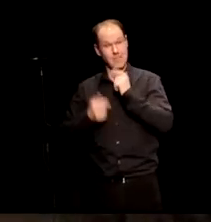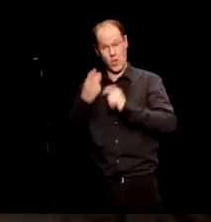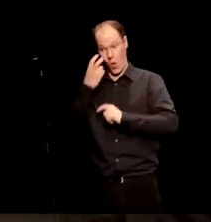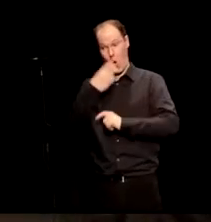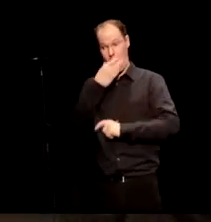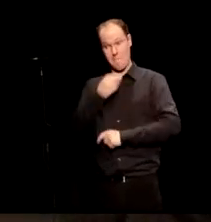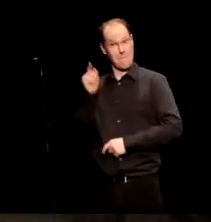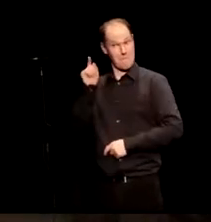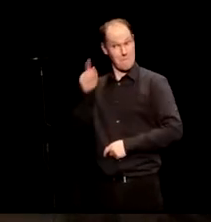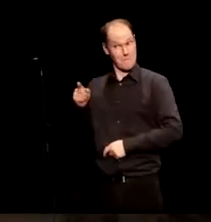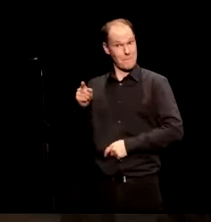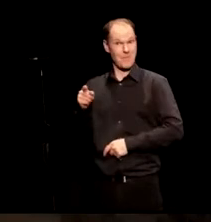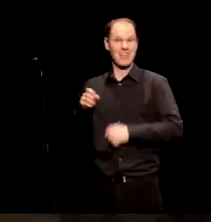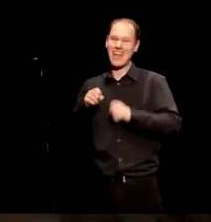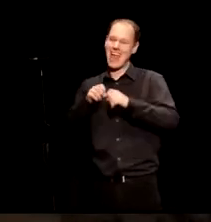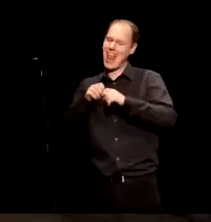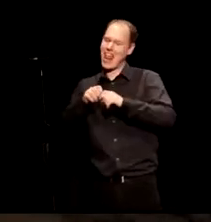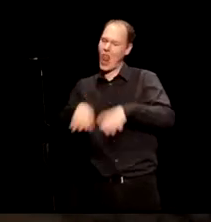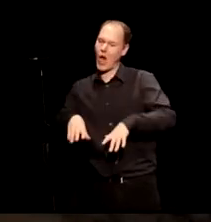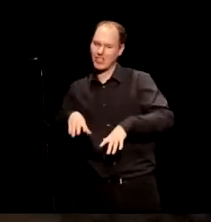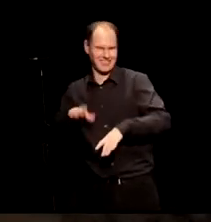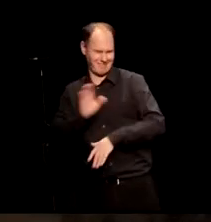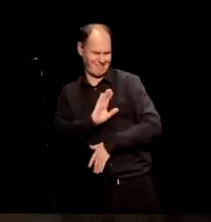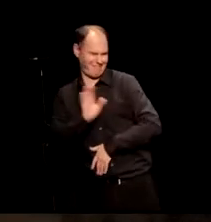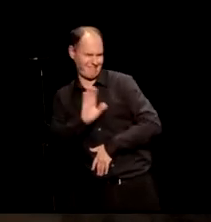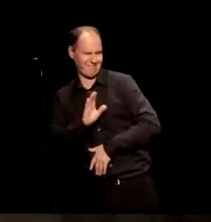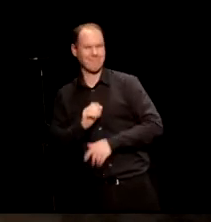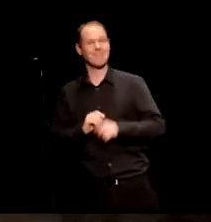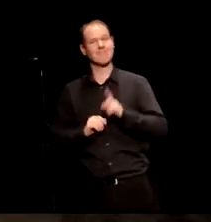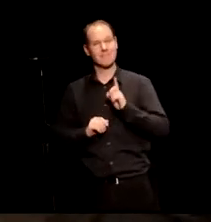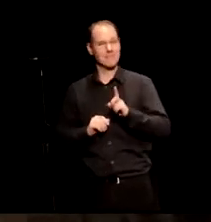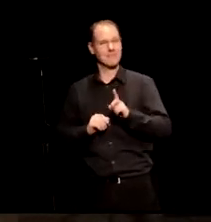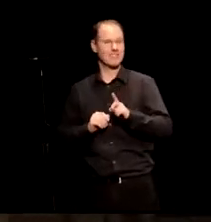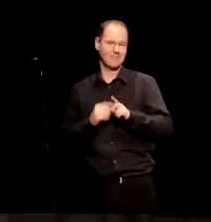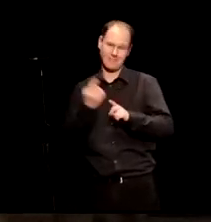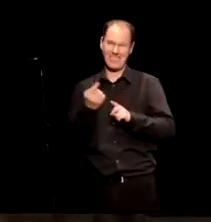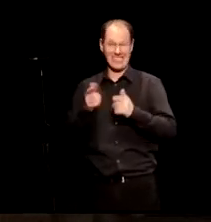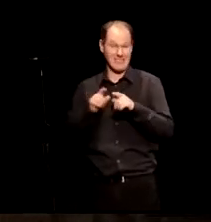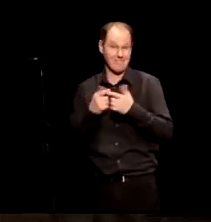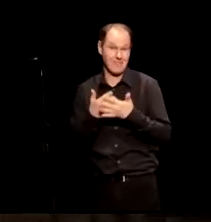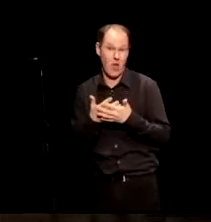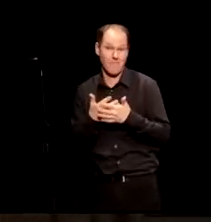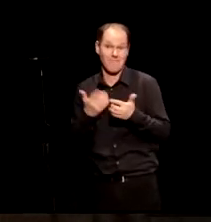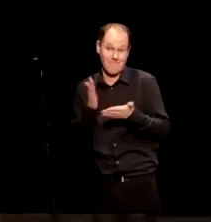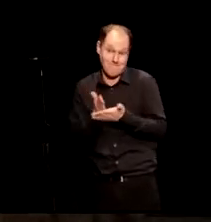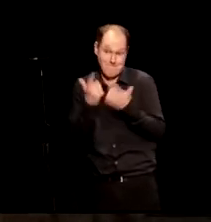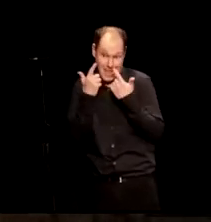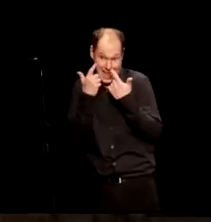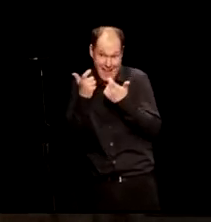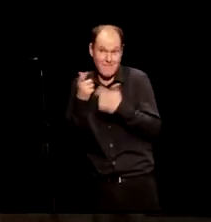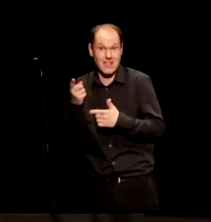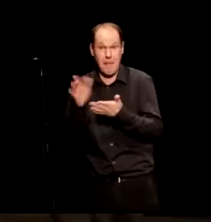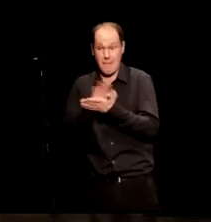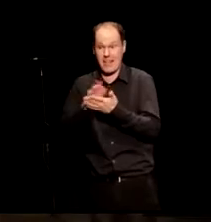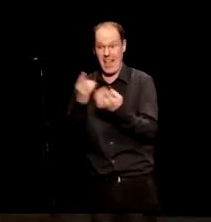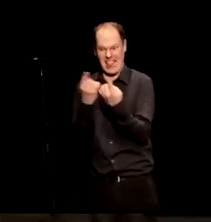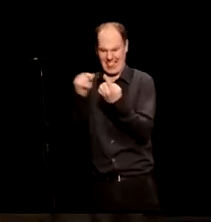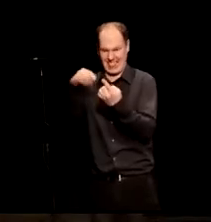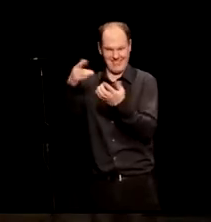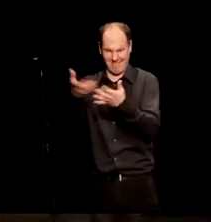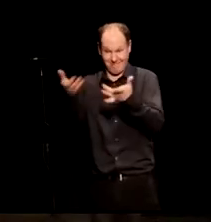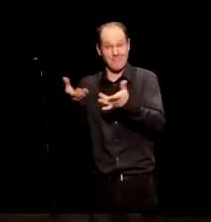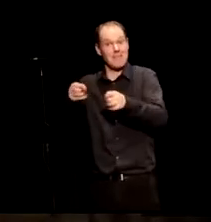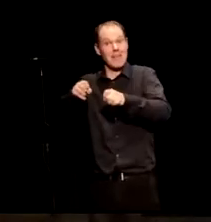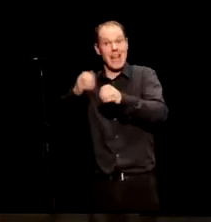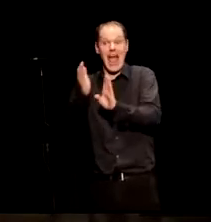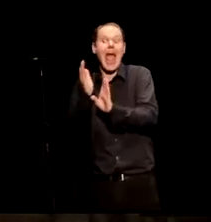in question has not lost the article, but being over careful, has hid the aforementioned article